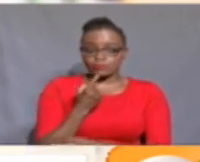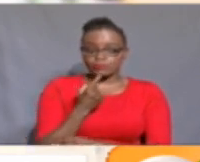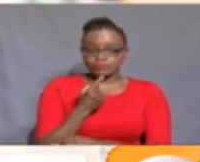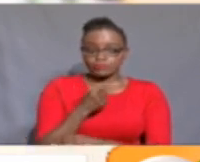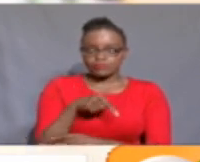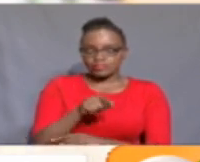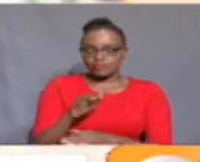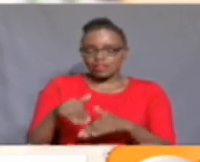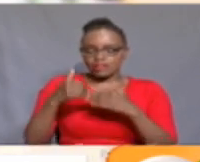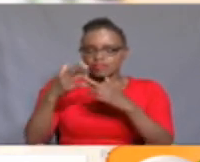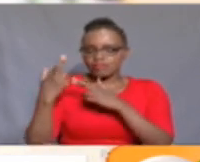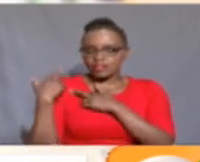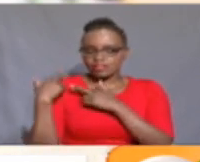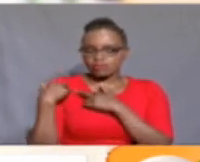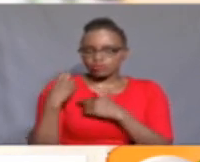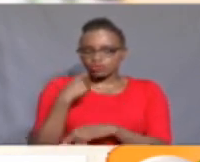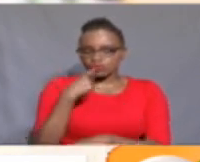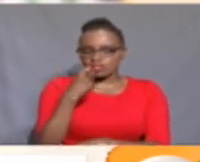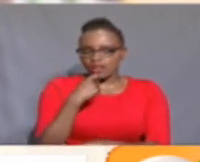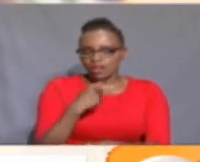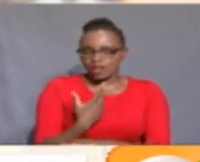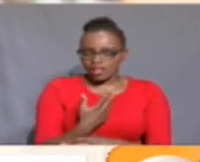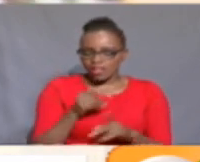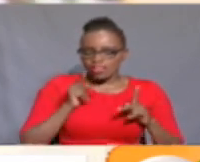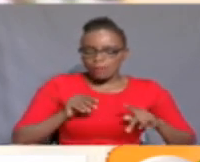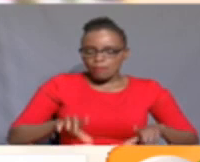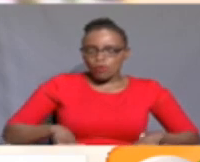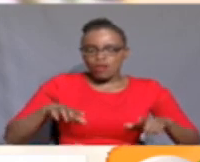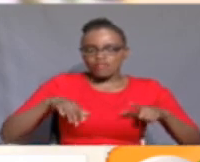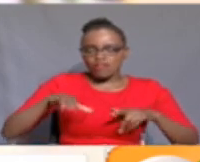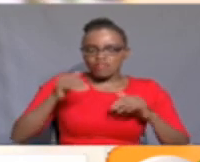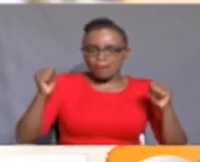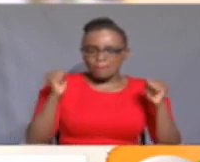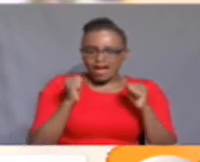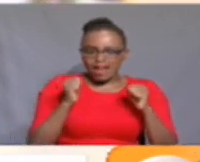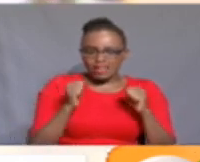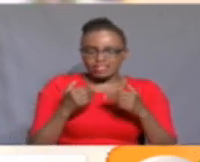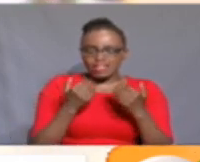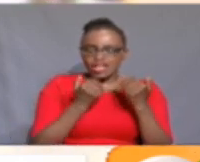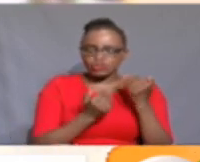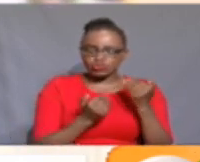wanafaa kazi ya kutibu wakaaji,